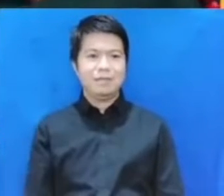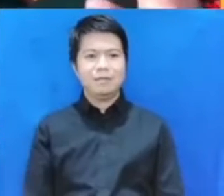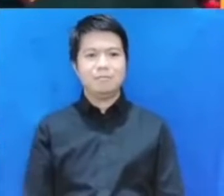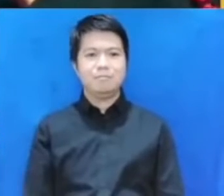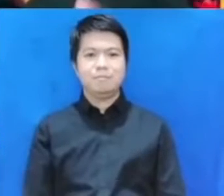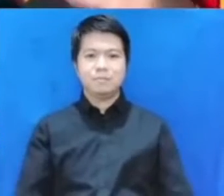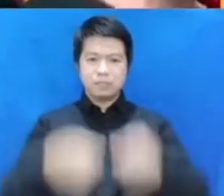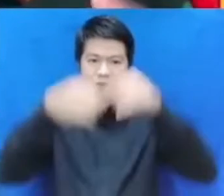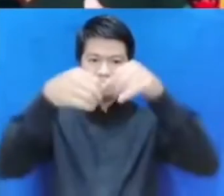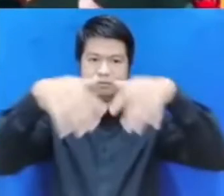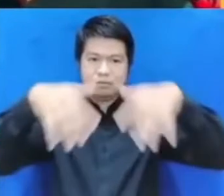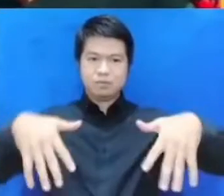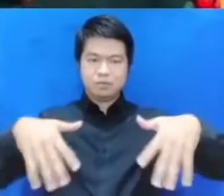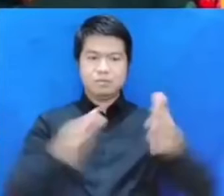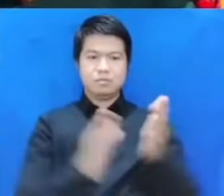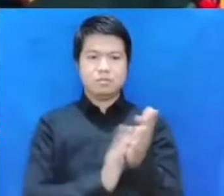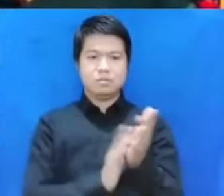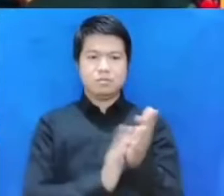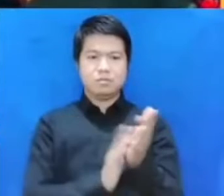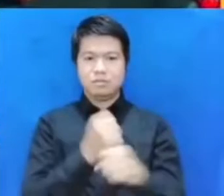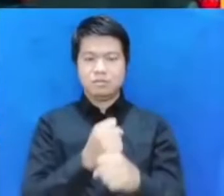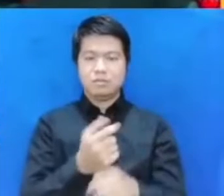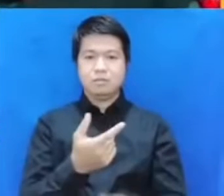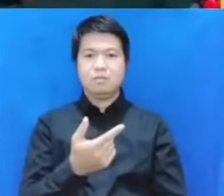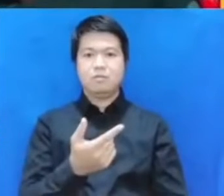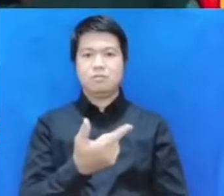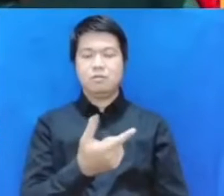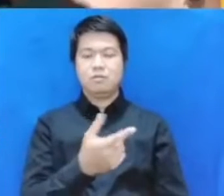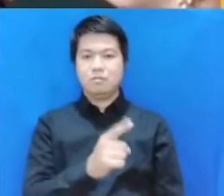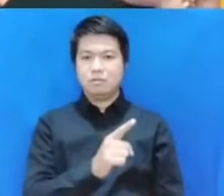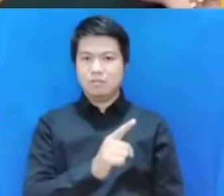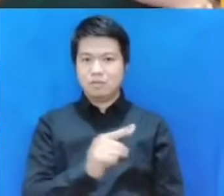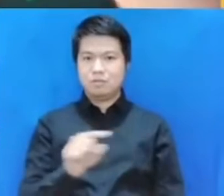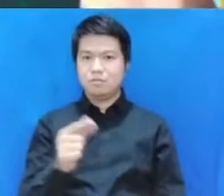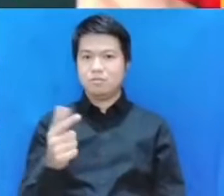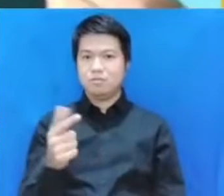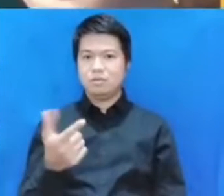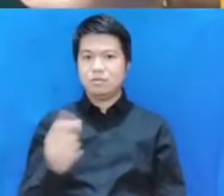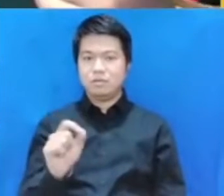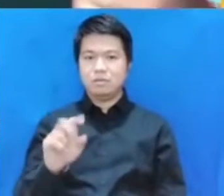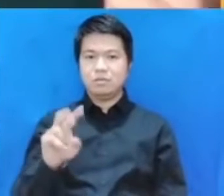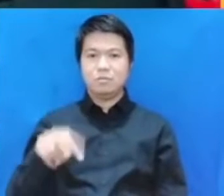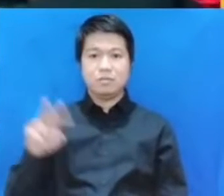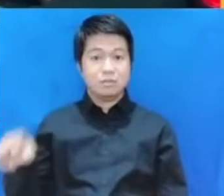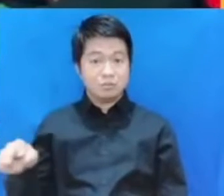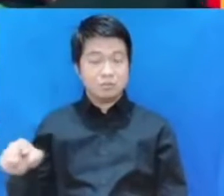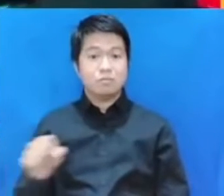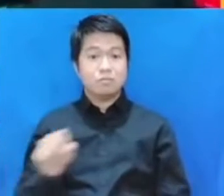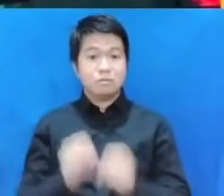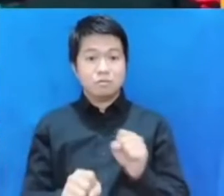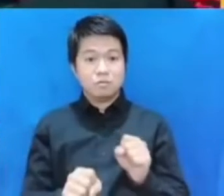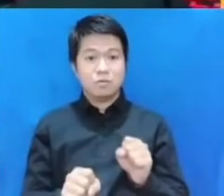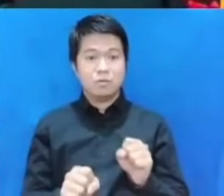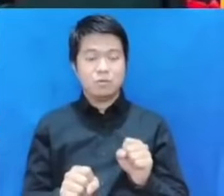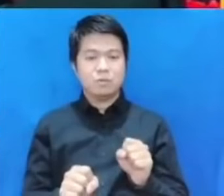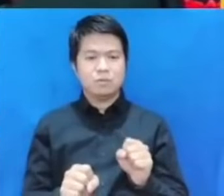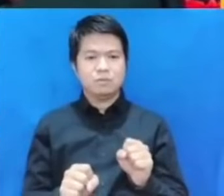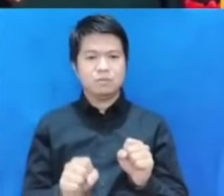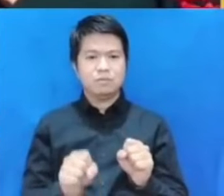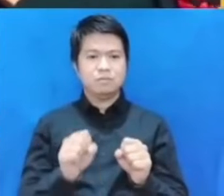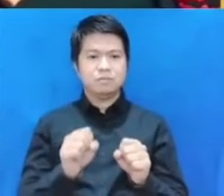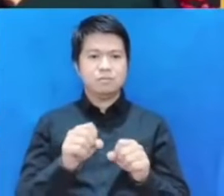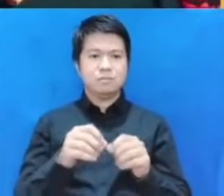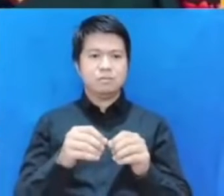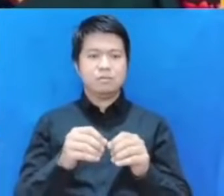school year 2021-2022. So, it will cover po our regular